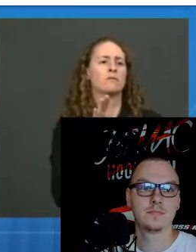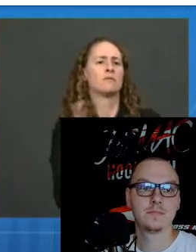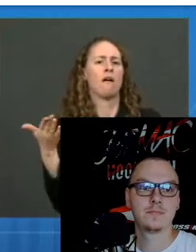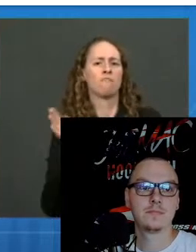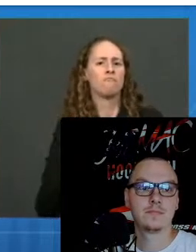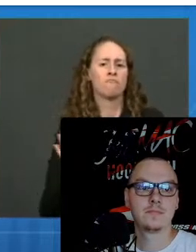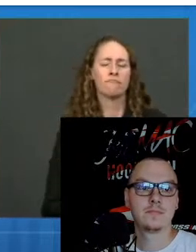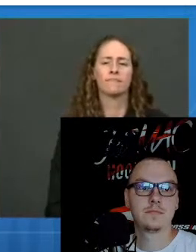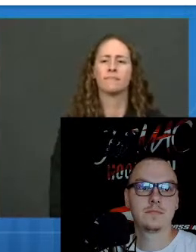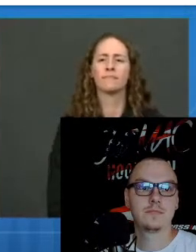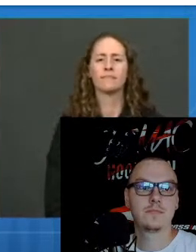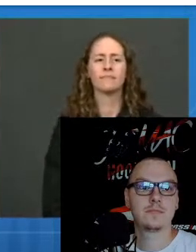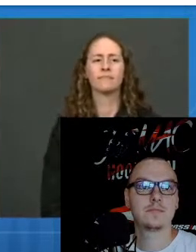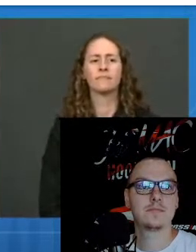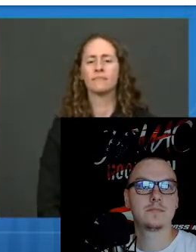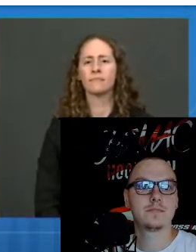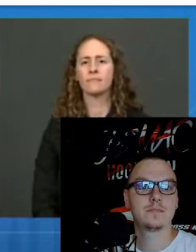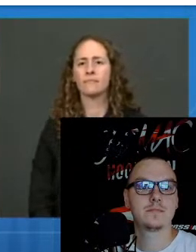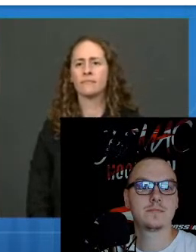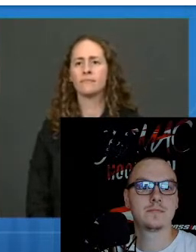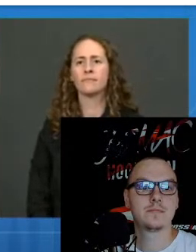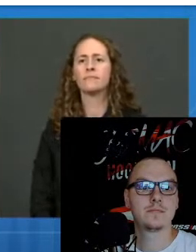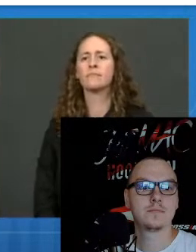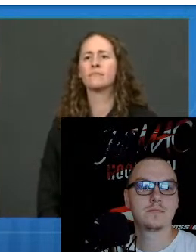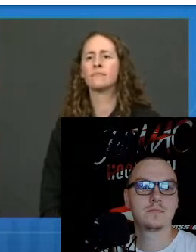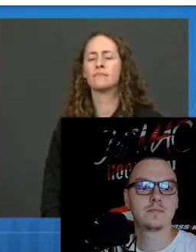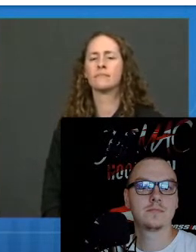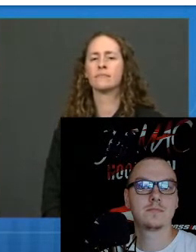Let's go to Michael Ehrman at Reuters.